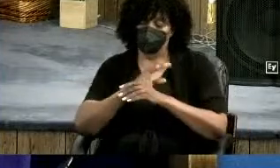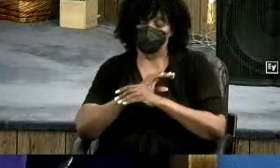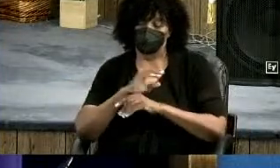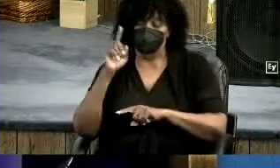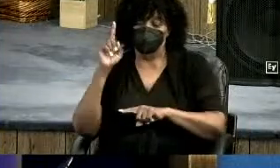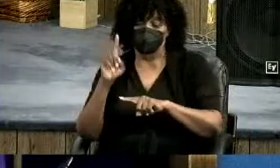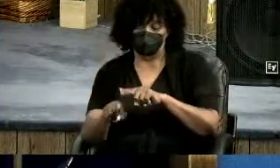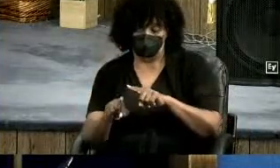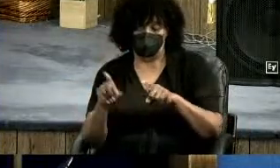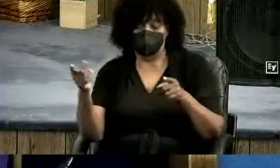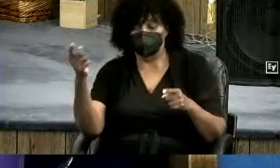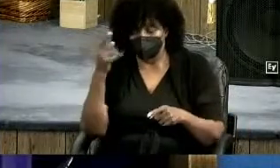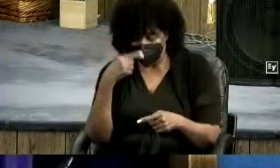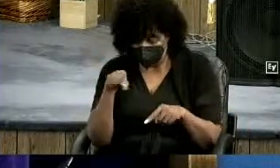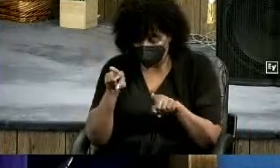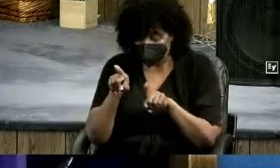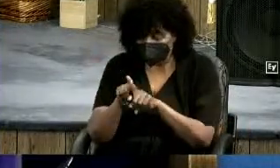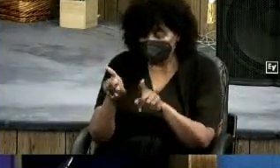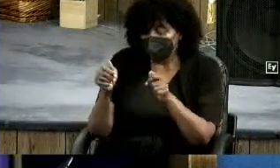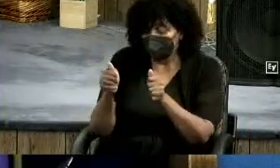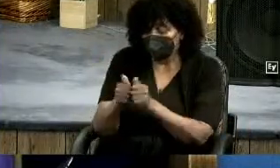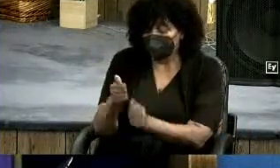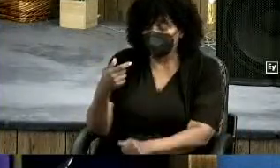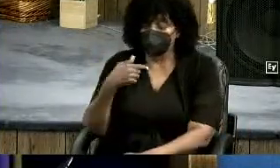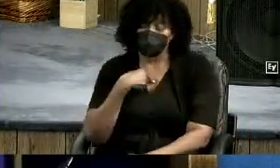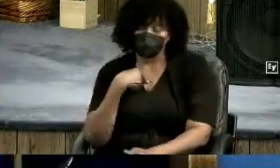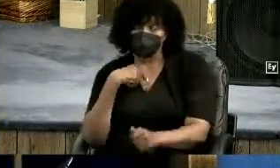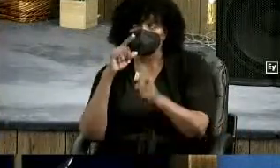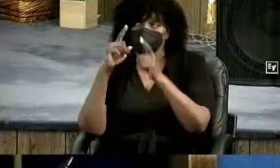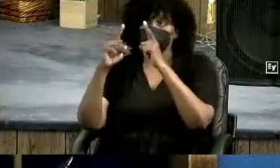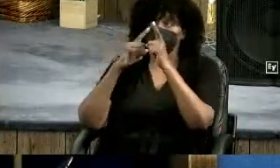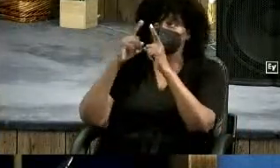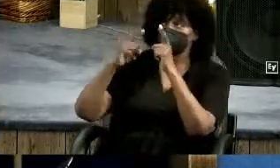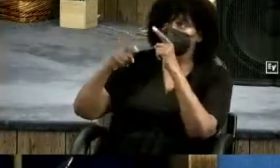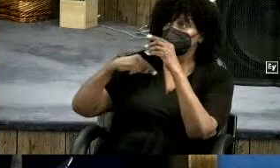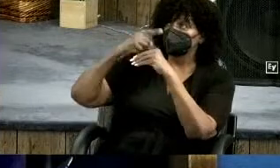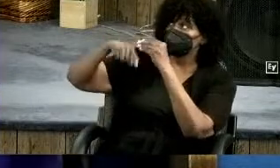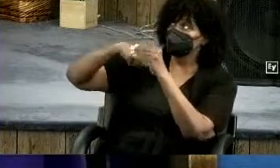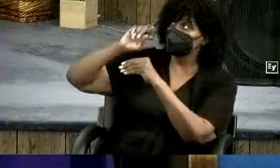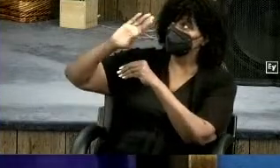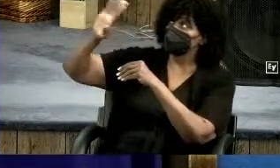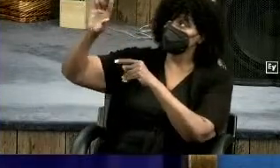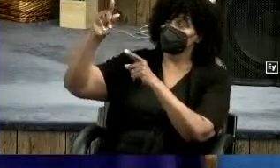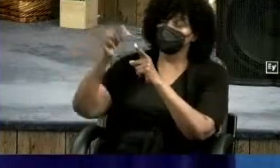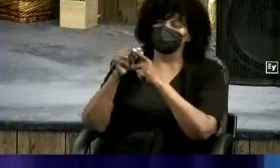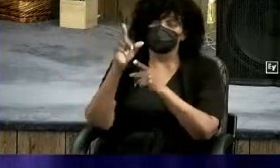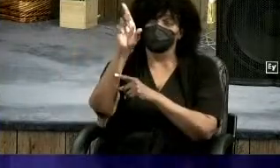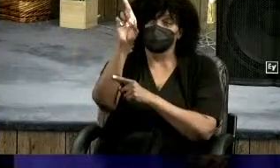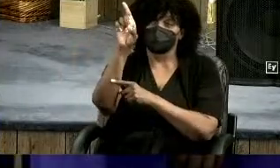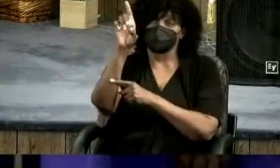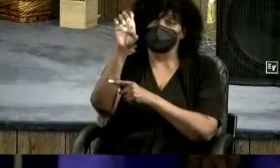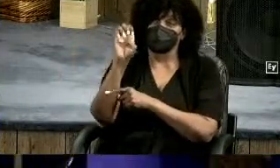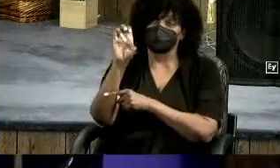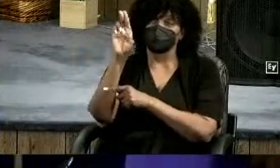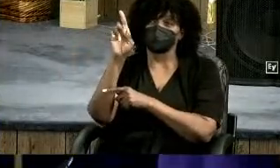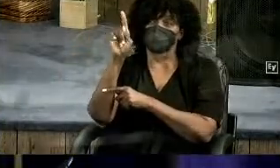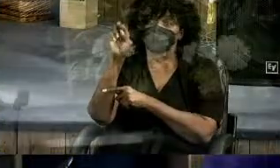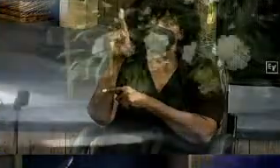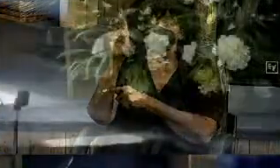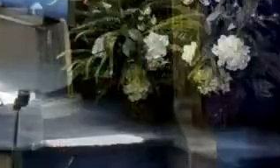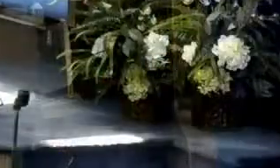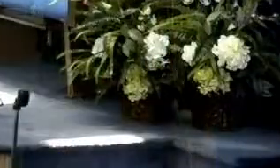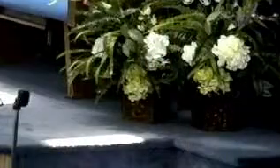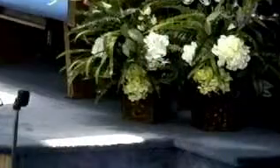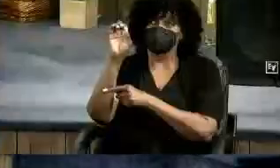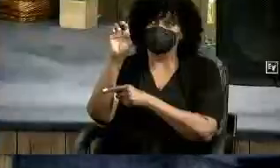touch and agree with me. So, Lord, I'm going to speak your words back to you, because in Deuteronomy chapter 4, which means a second law, that's